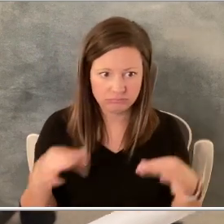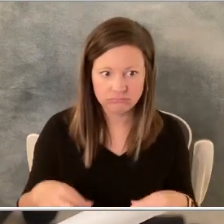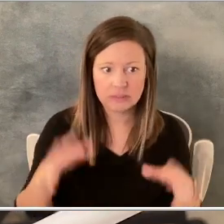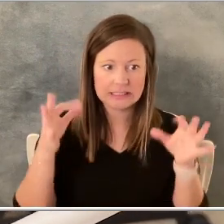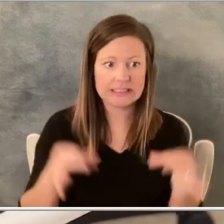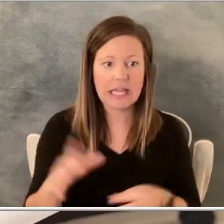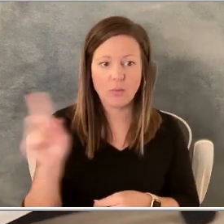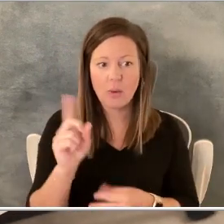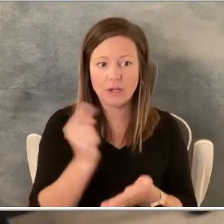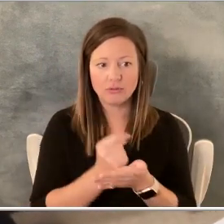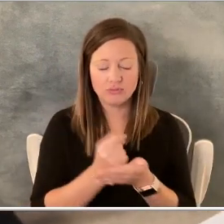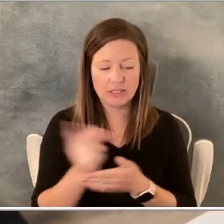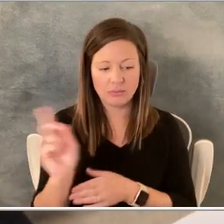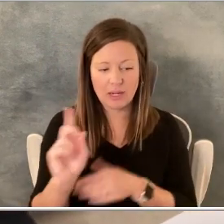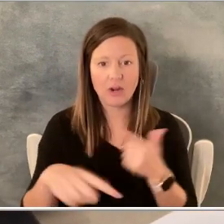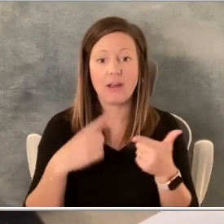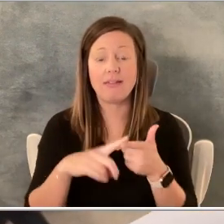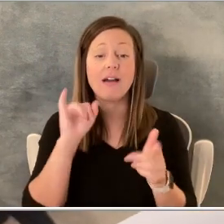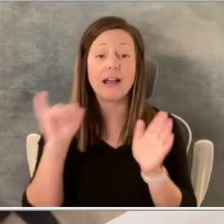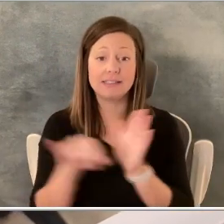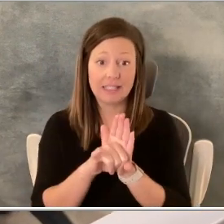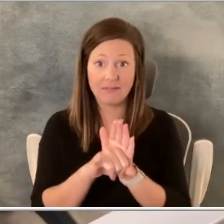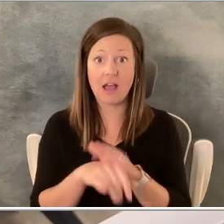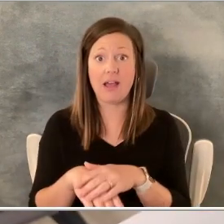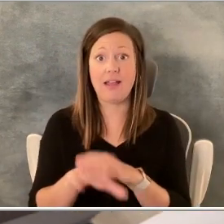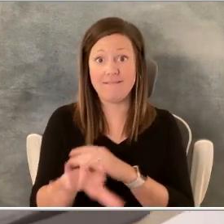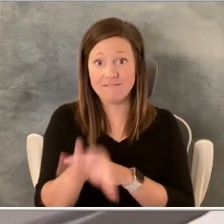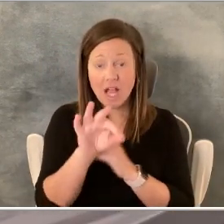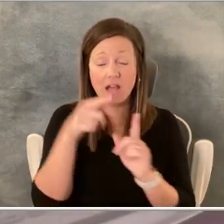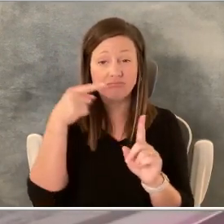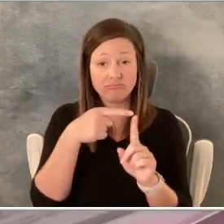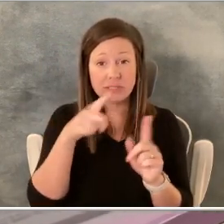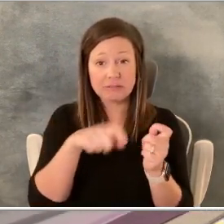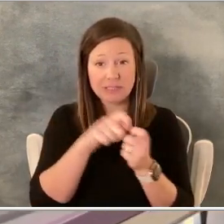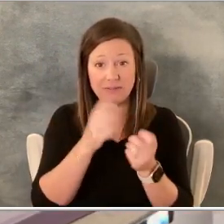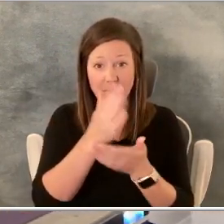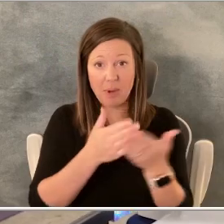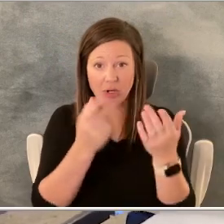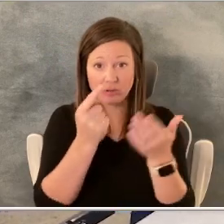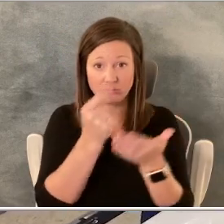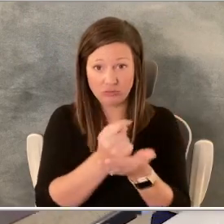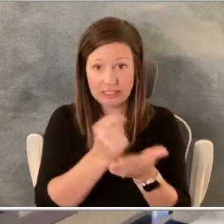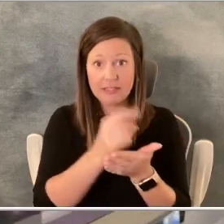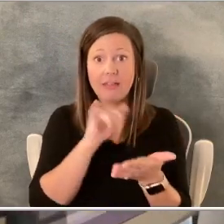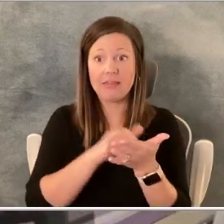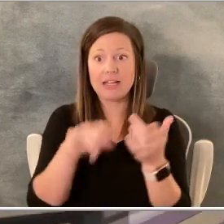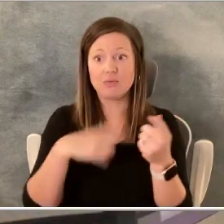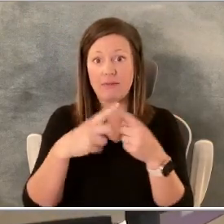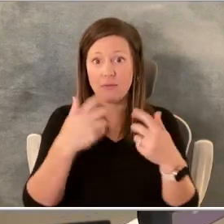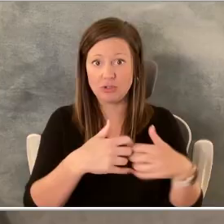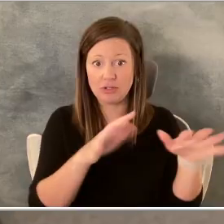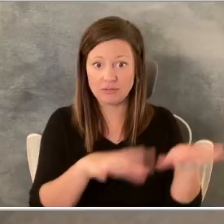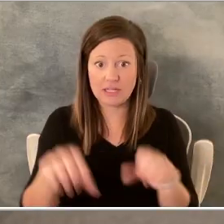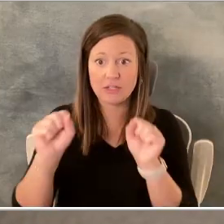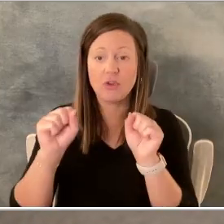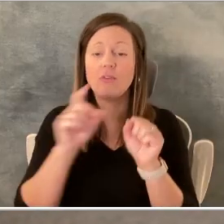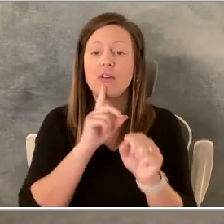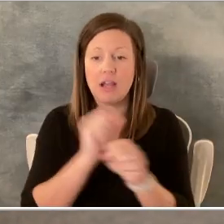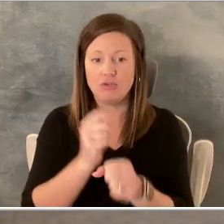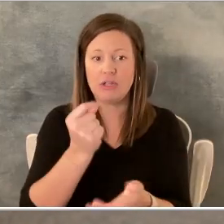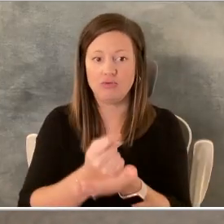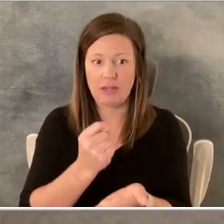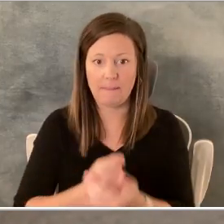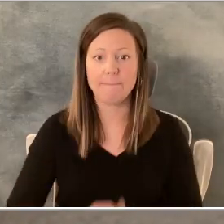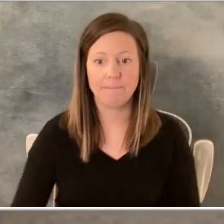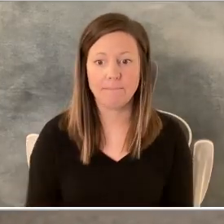And then once we've identified and isolated the parts of the prostate that we want to treat, that's when the machine takes over and delivers the treatment. So this